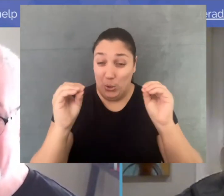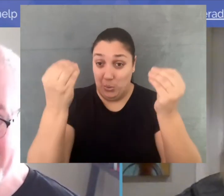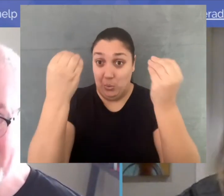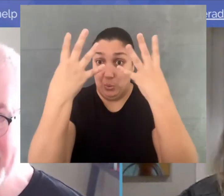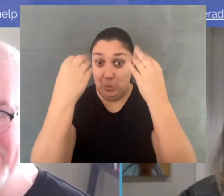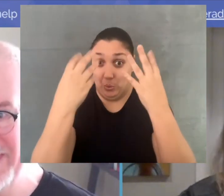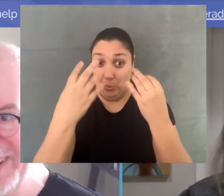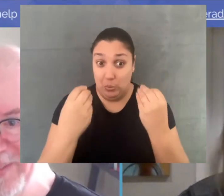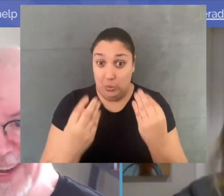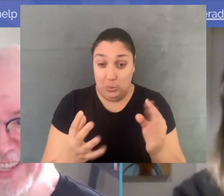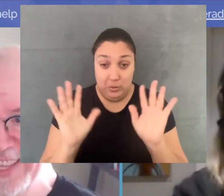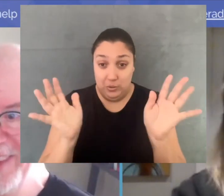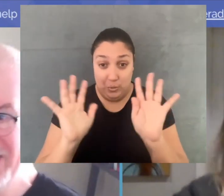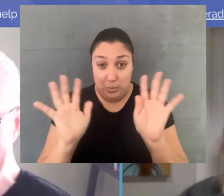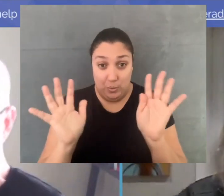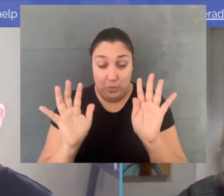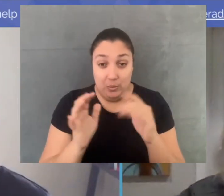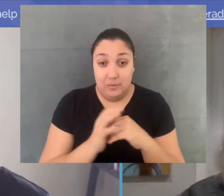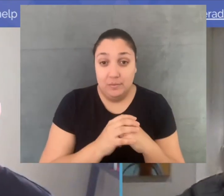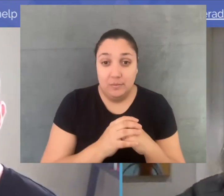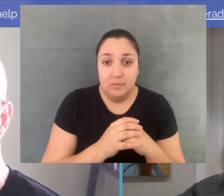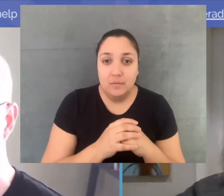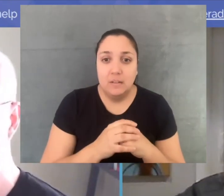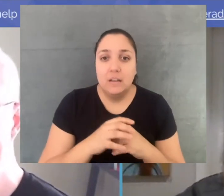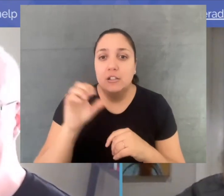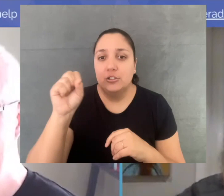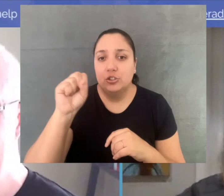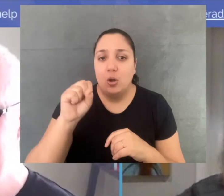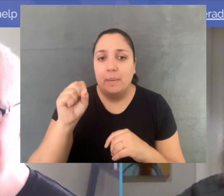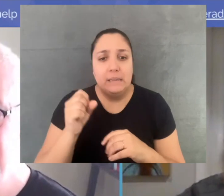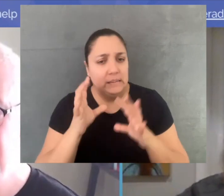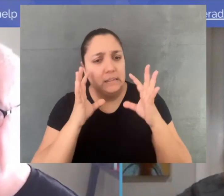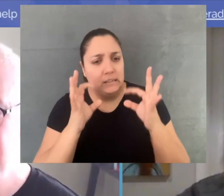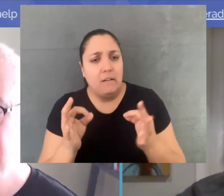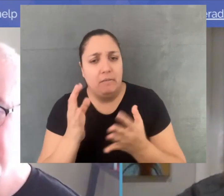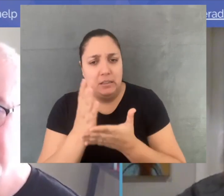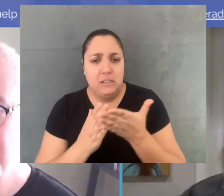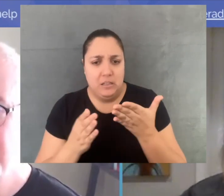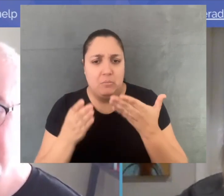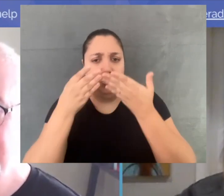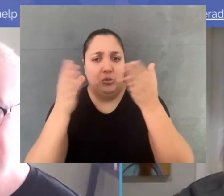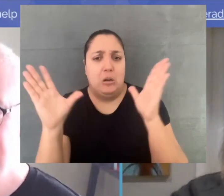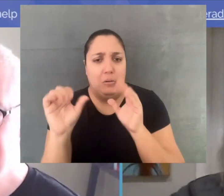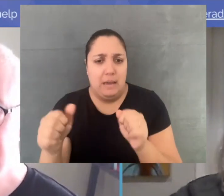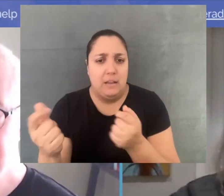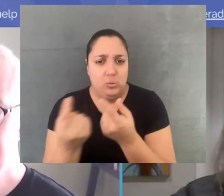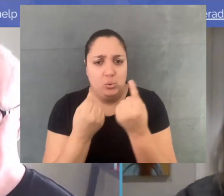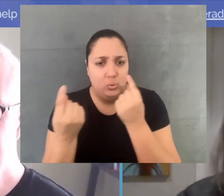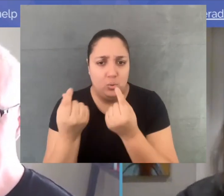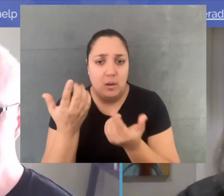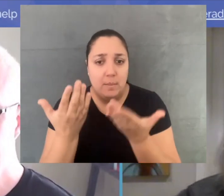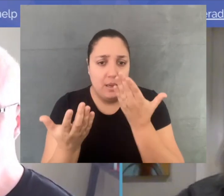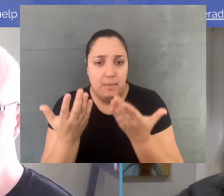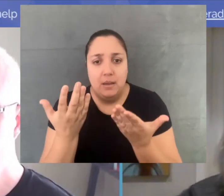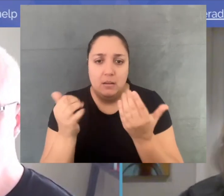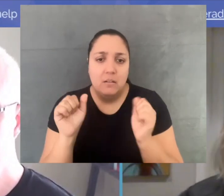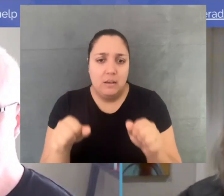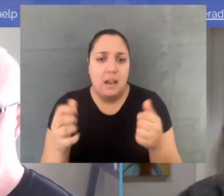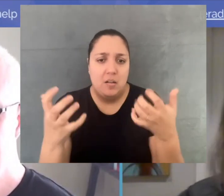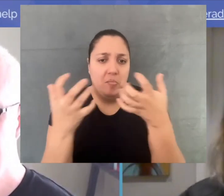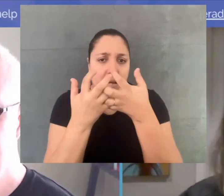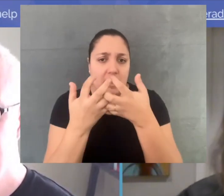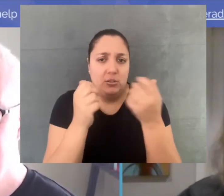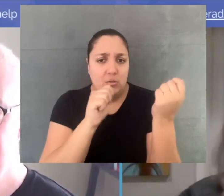strobing effects. We wouldn't want anybody to just have a seizure. There are probably some general things like that you could look